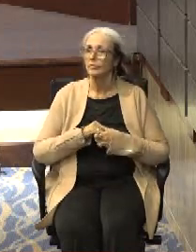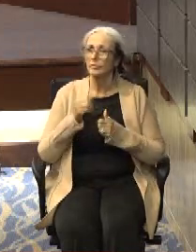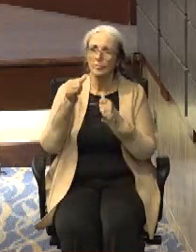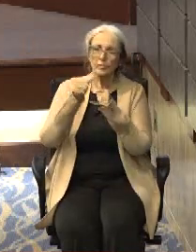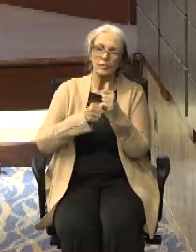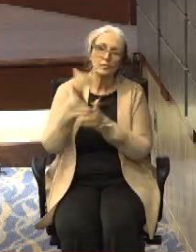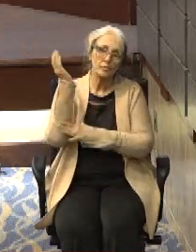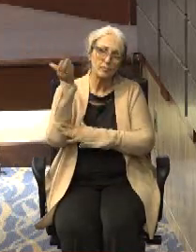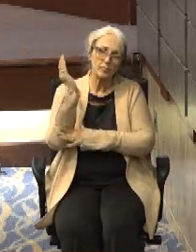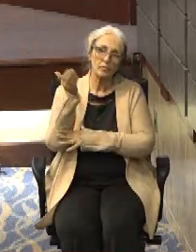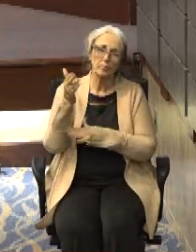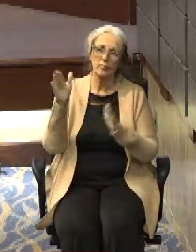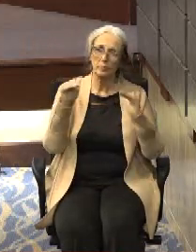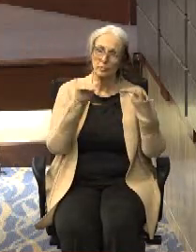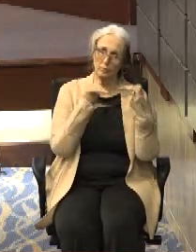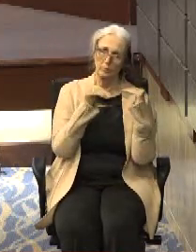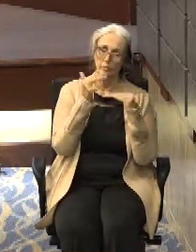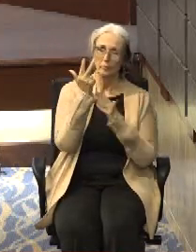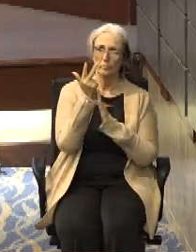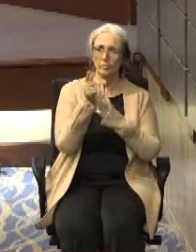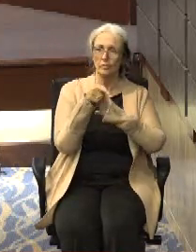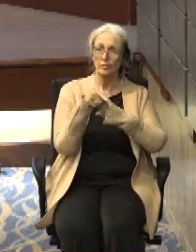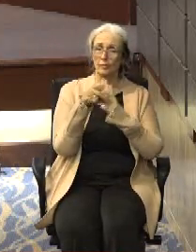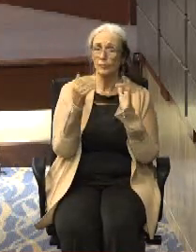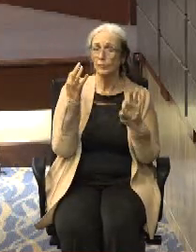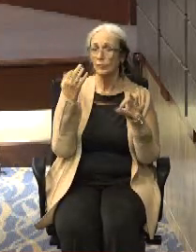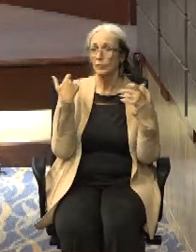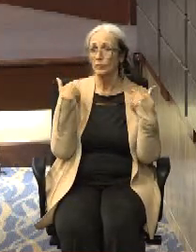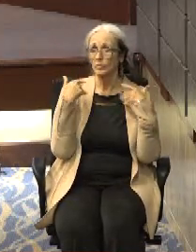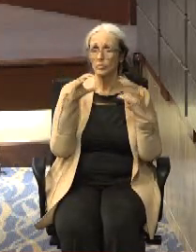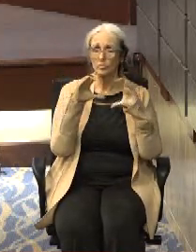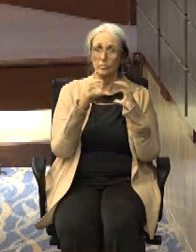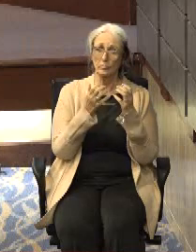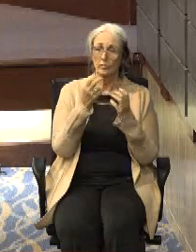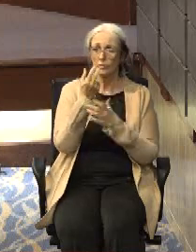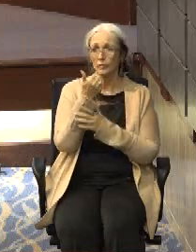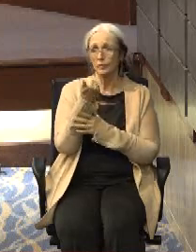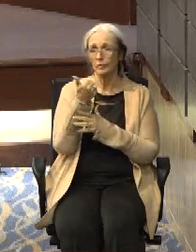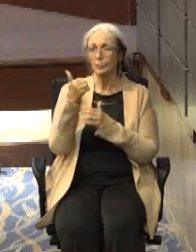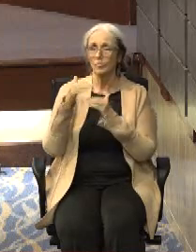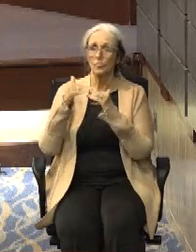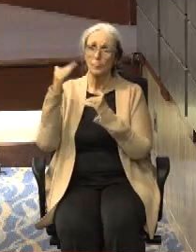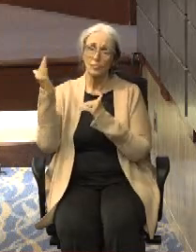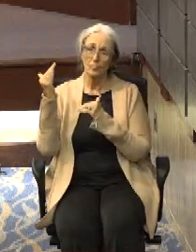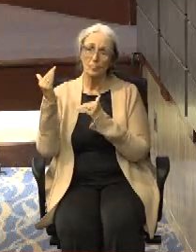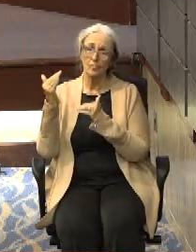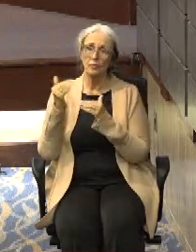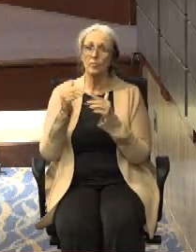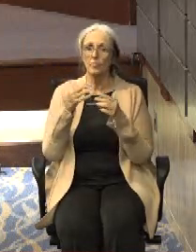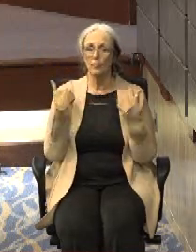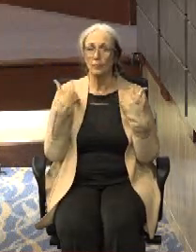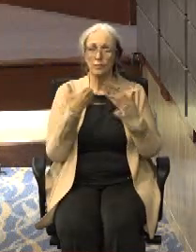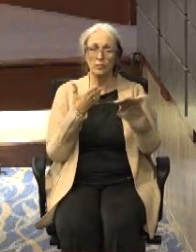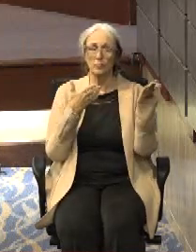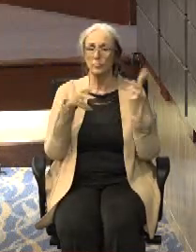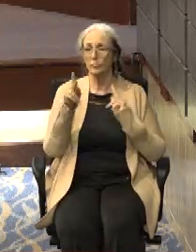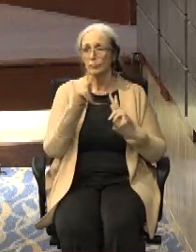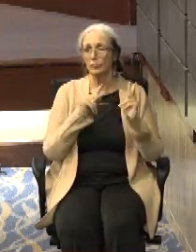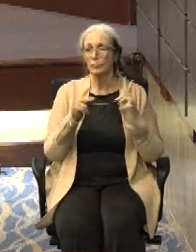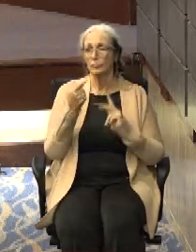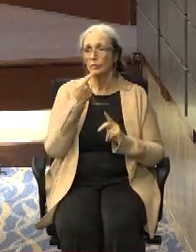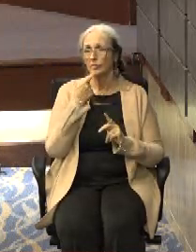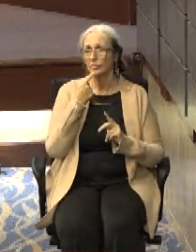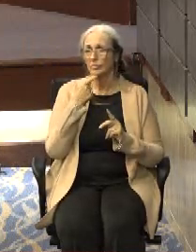Each speaker must limit comments to 3 minutes. If you're speaking on behalf of a group of 10 or more individuals present, please have those persons stand at the beginning of your